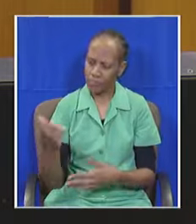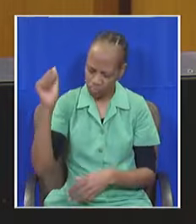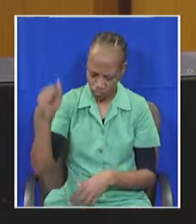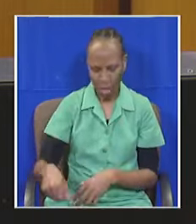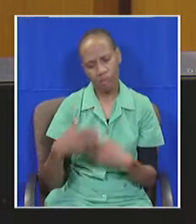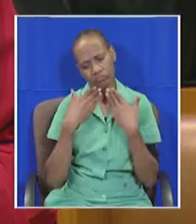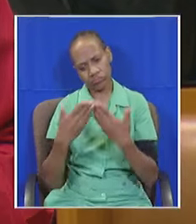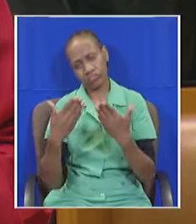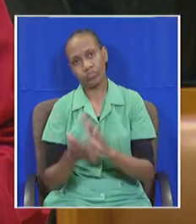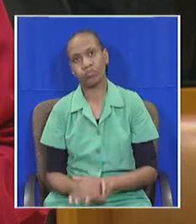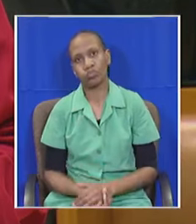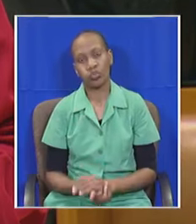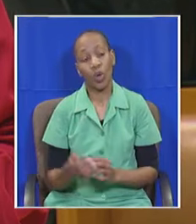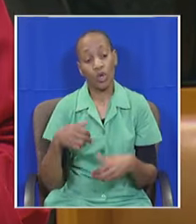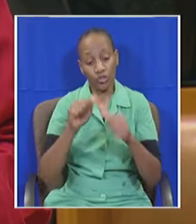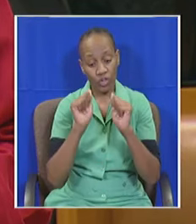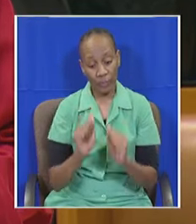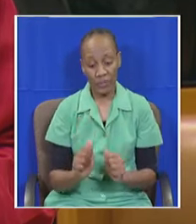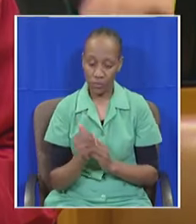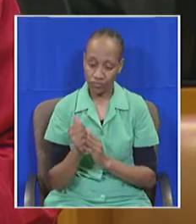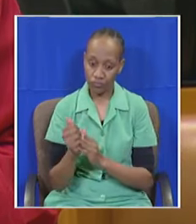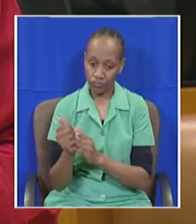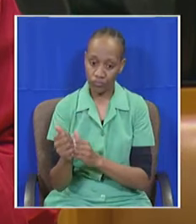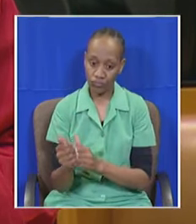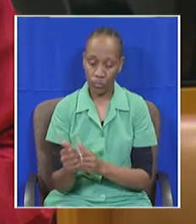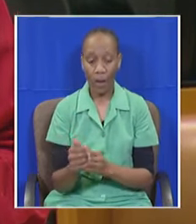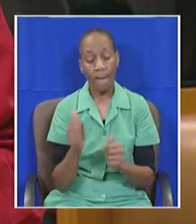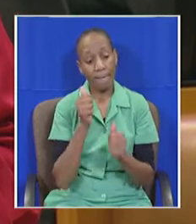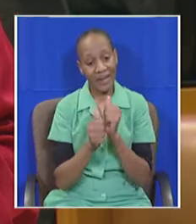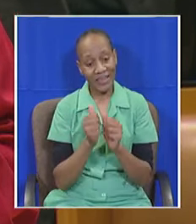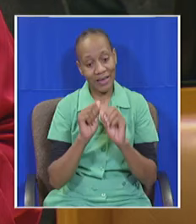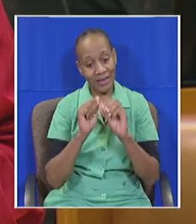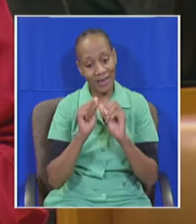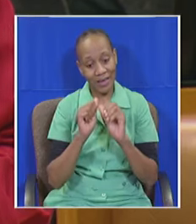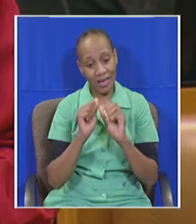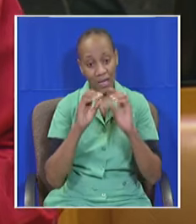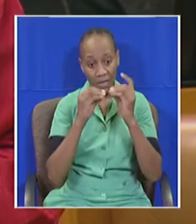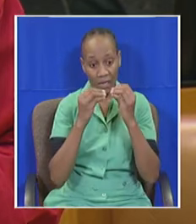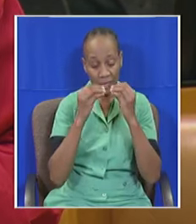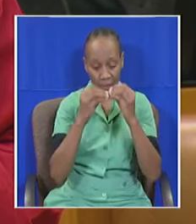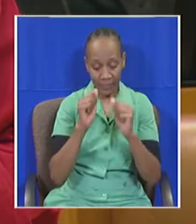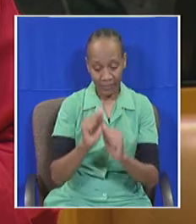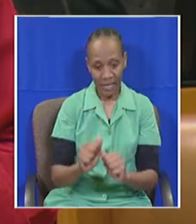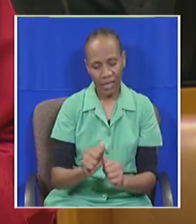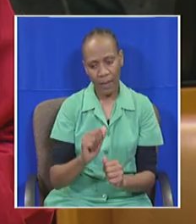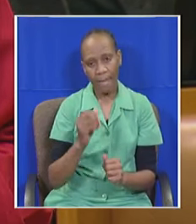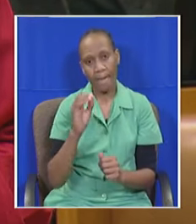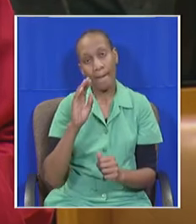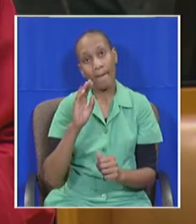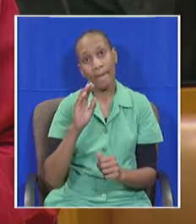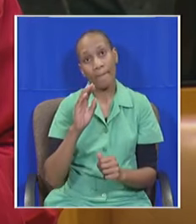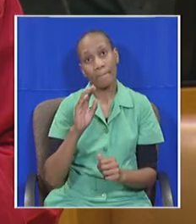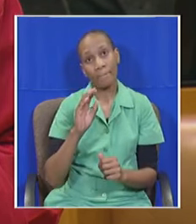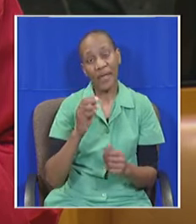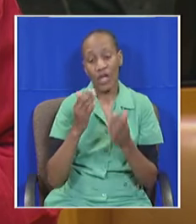much. Under his chairpersonship and his brother's company was also awarded 150 million